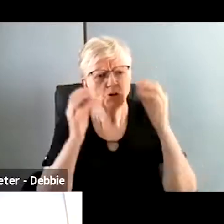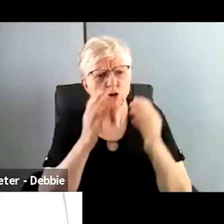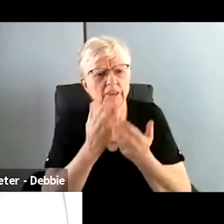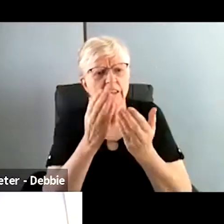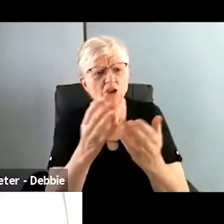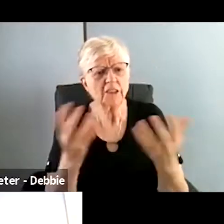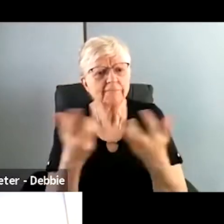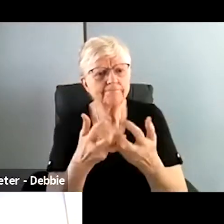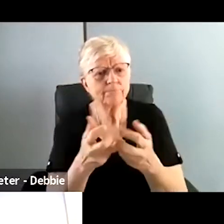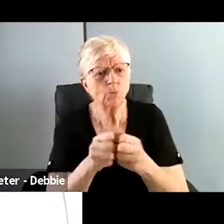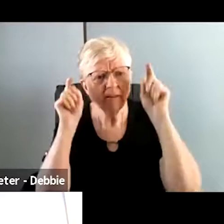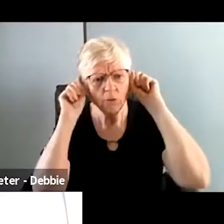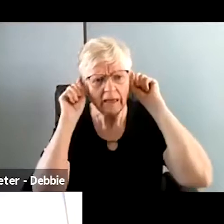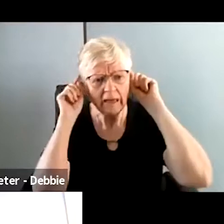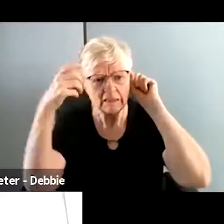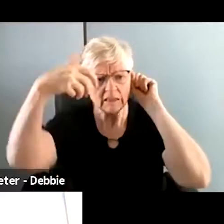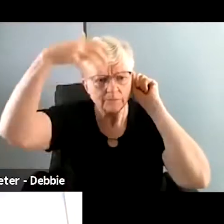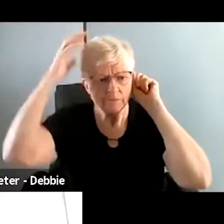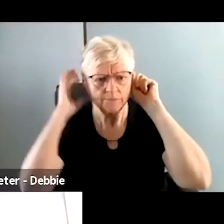aids?